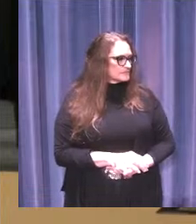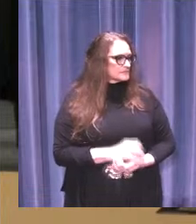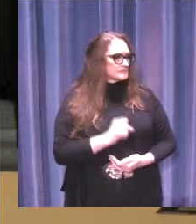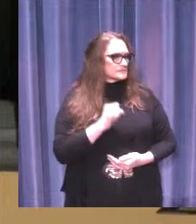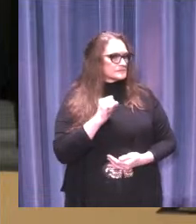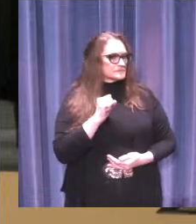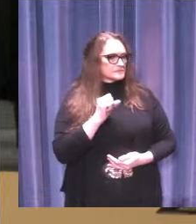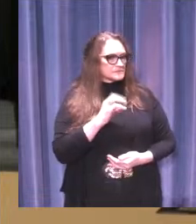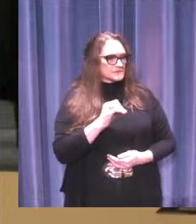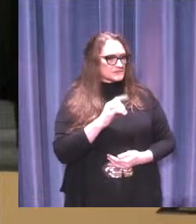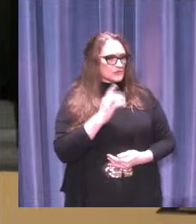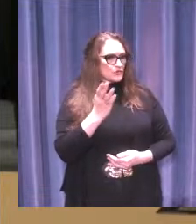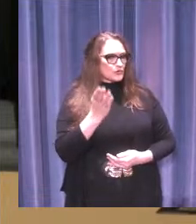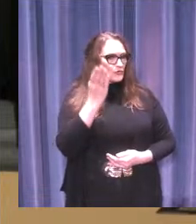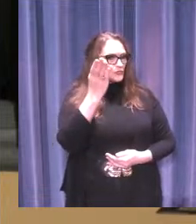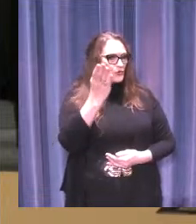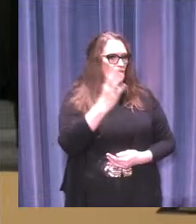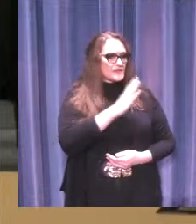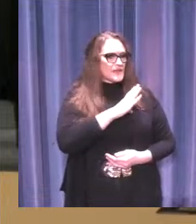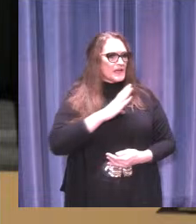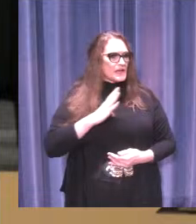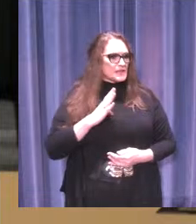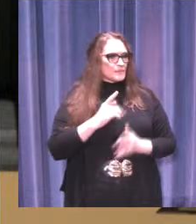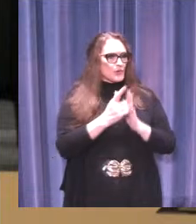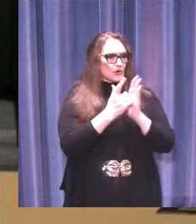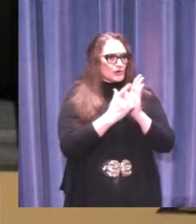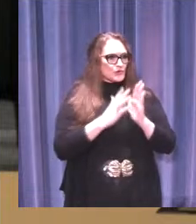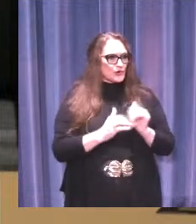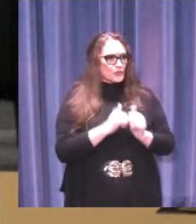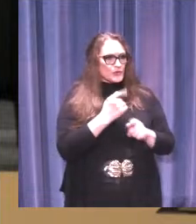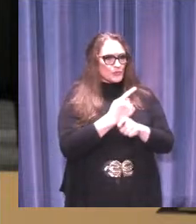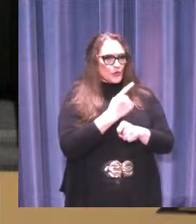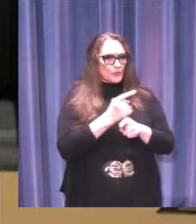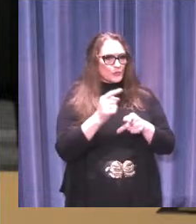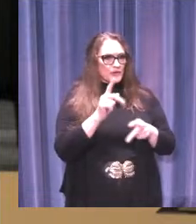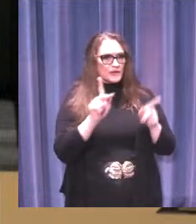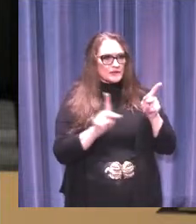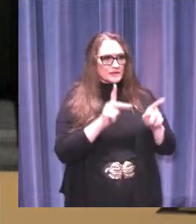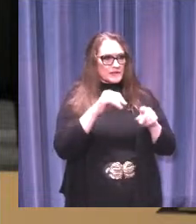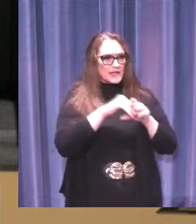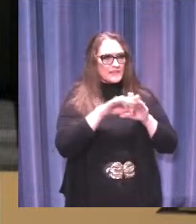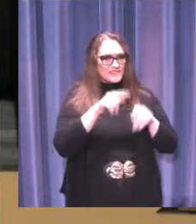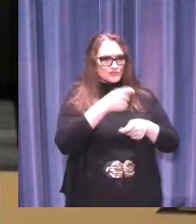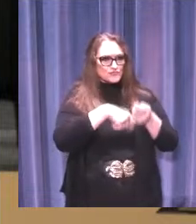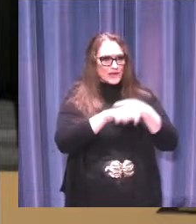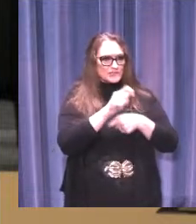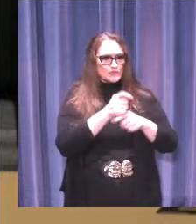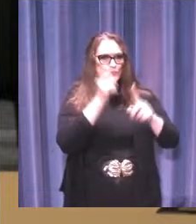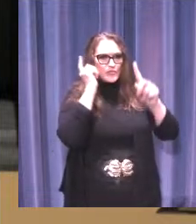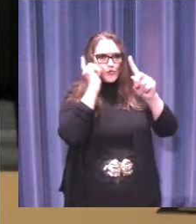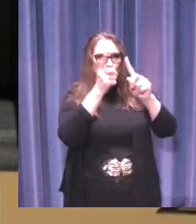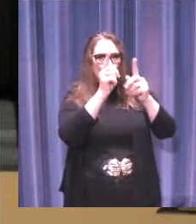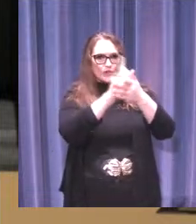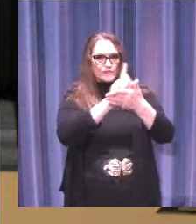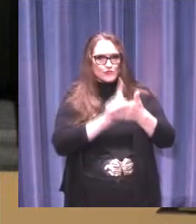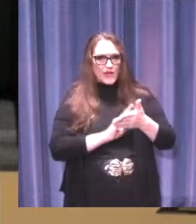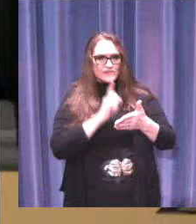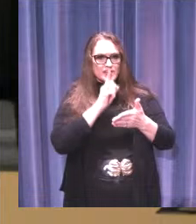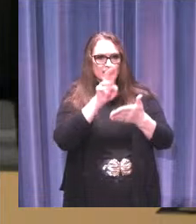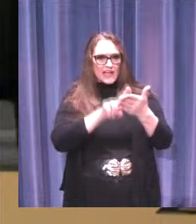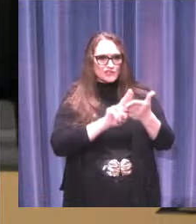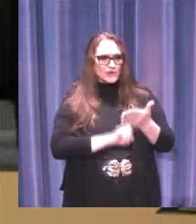So you move that our board attorney with appropriate parties in this transaction with the goal of drafting a contract.